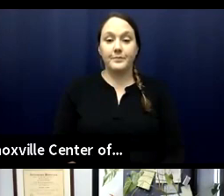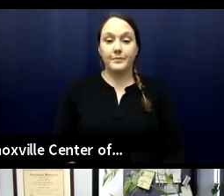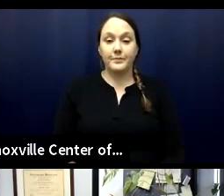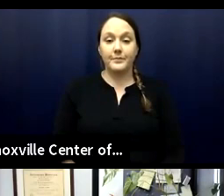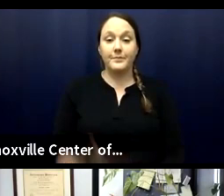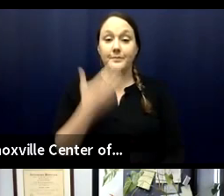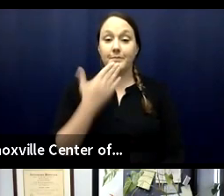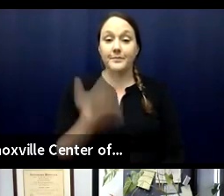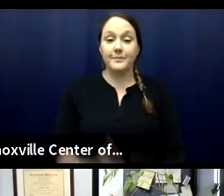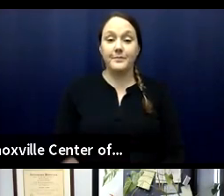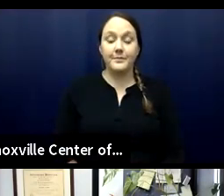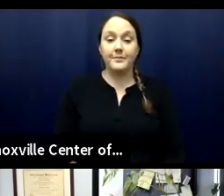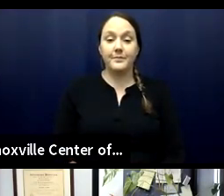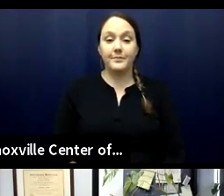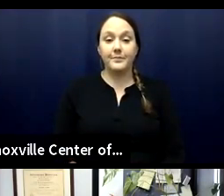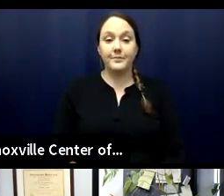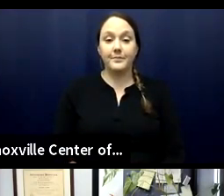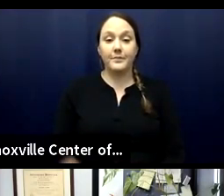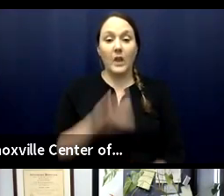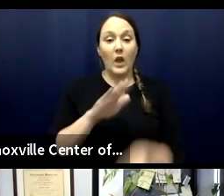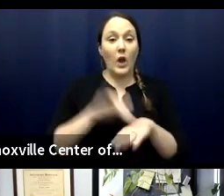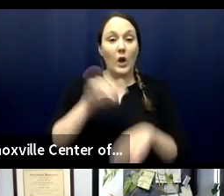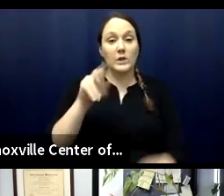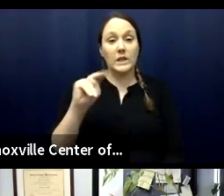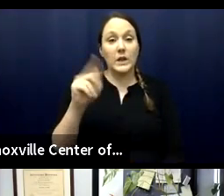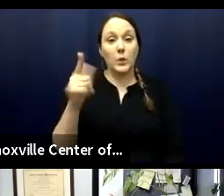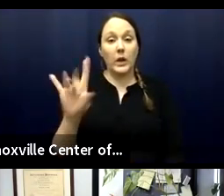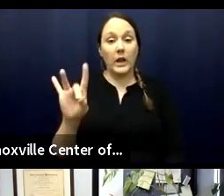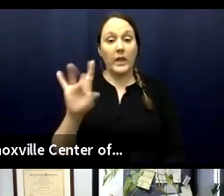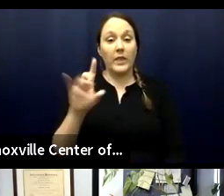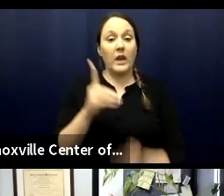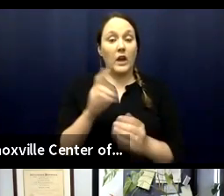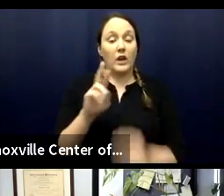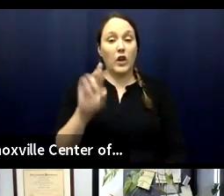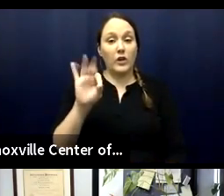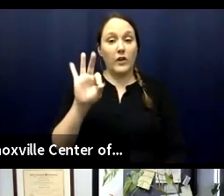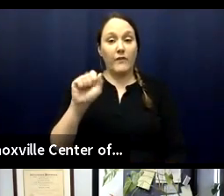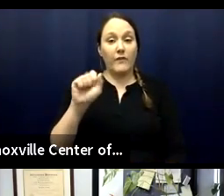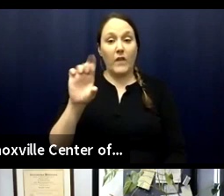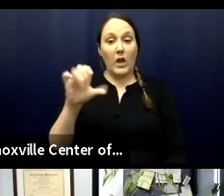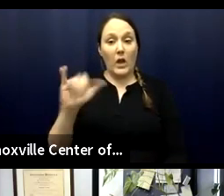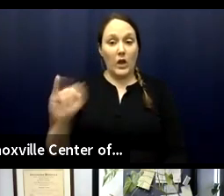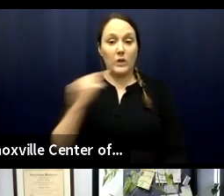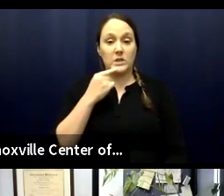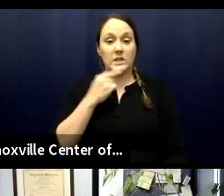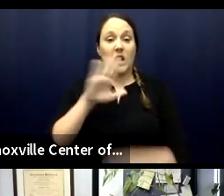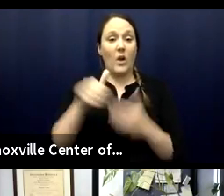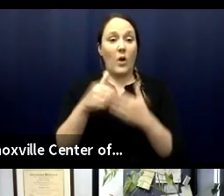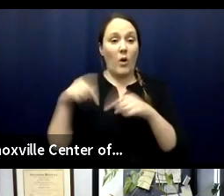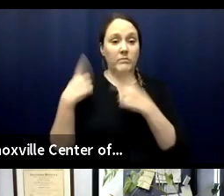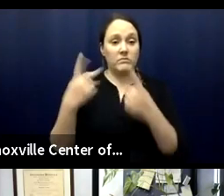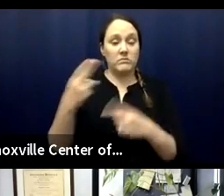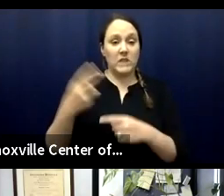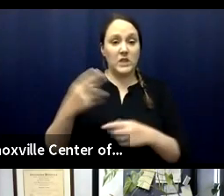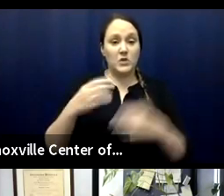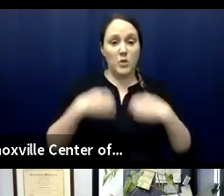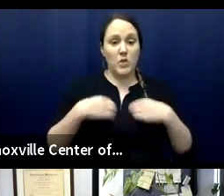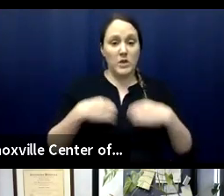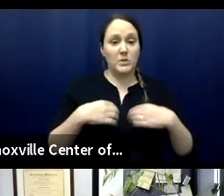Hey group. On January 28th, Dr. Fauci said, in all the history of respiratory-borne illnesses of any